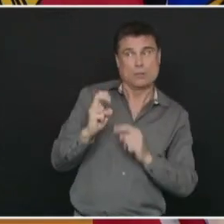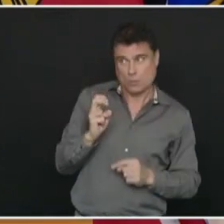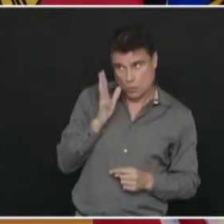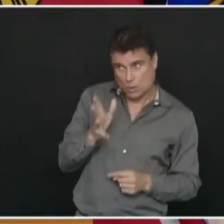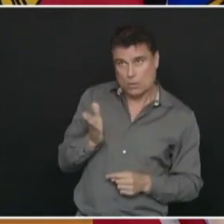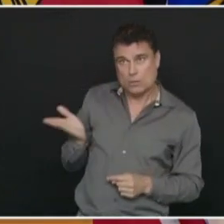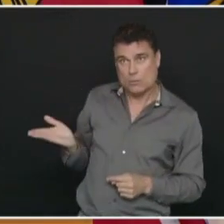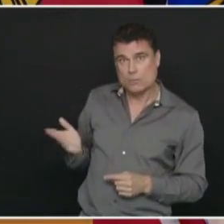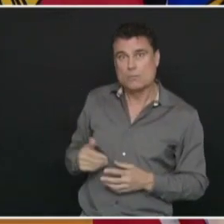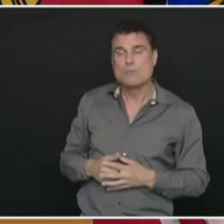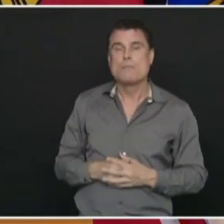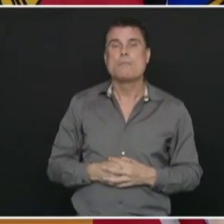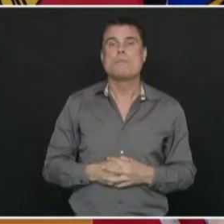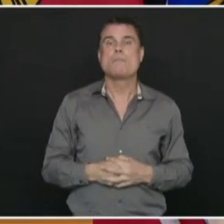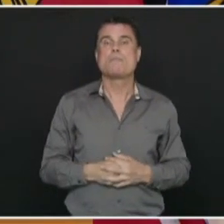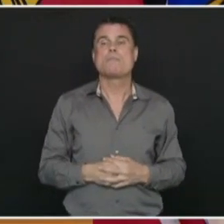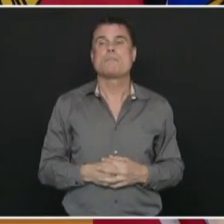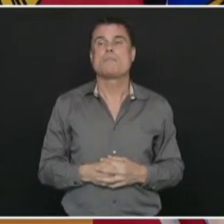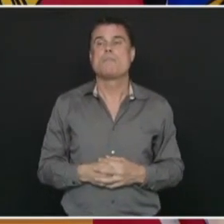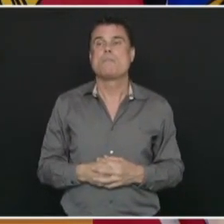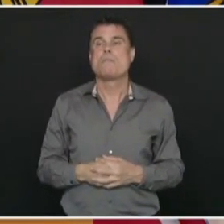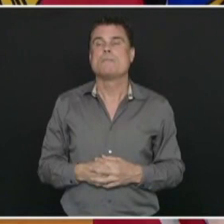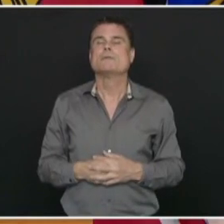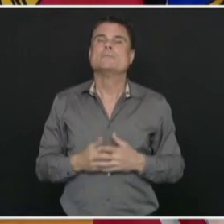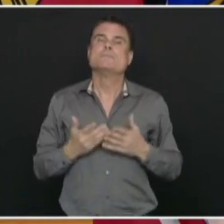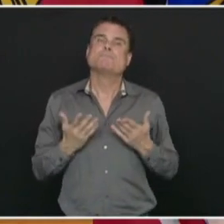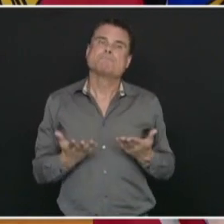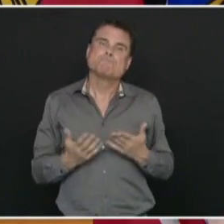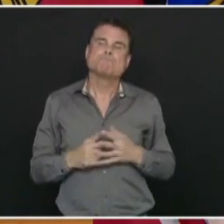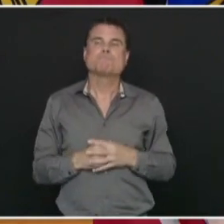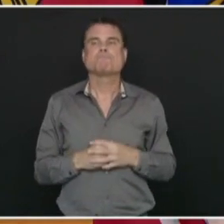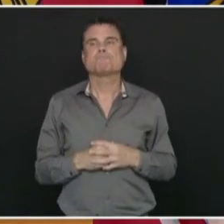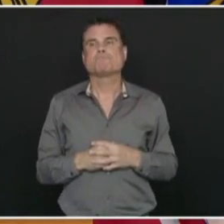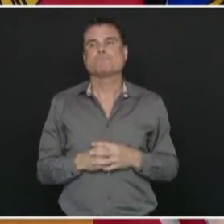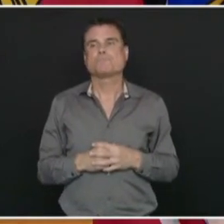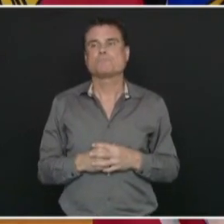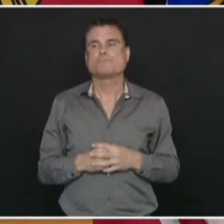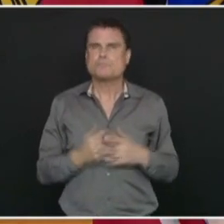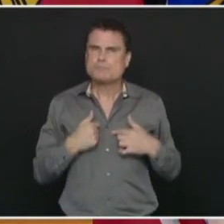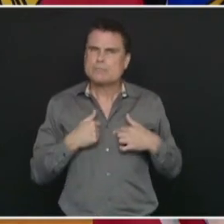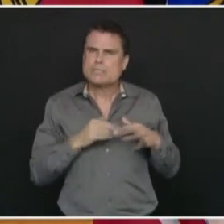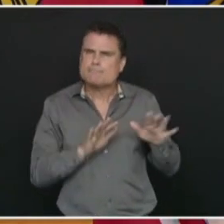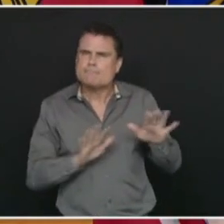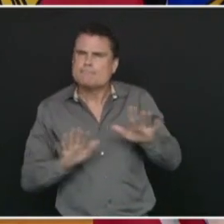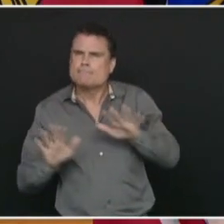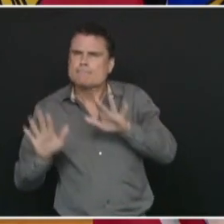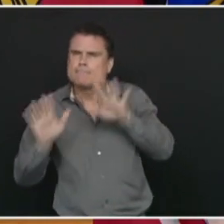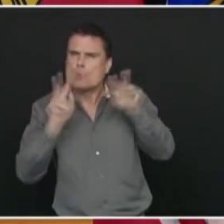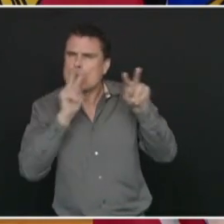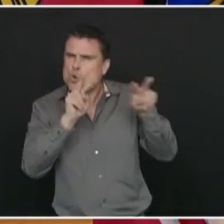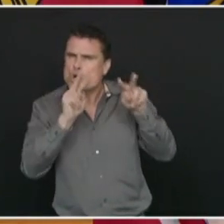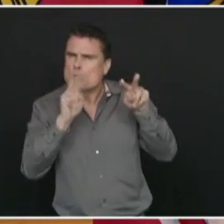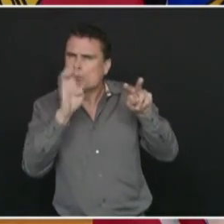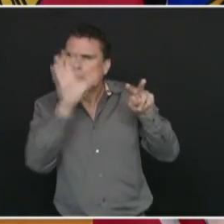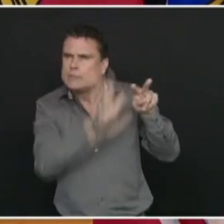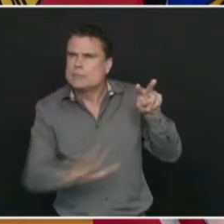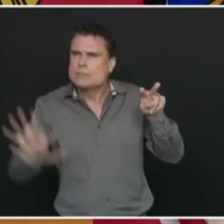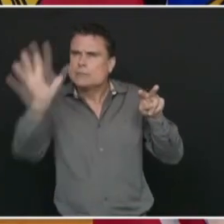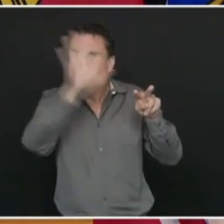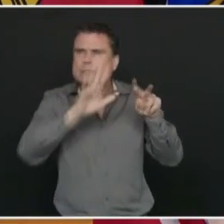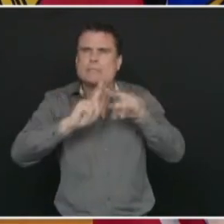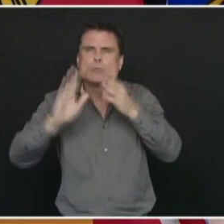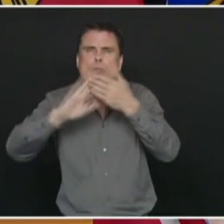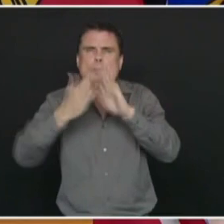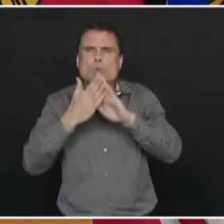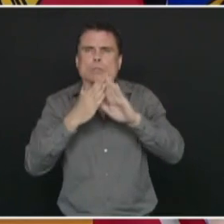everything here in BC to avoid. And I know the vast majority of people are on our side on